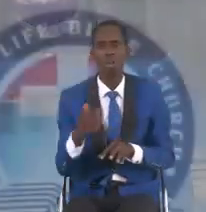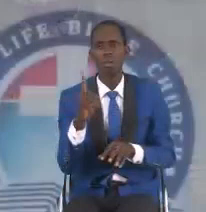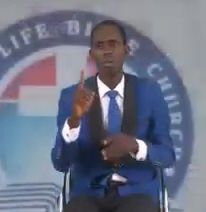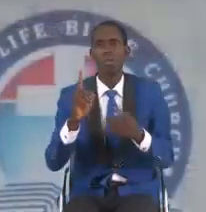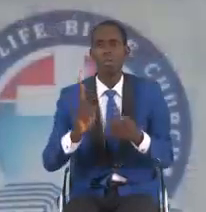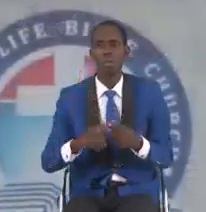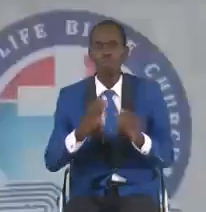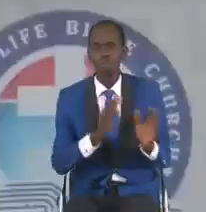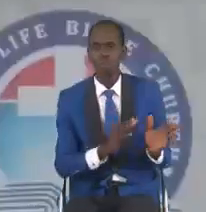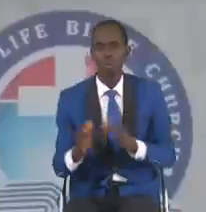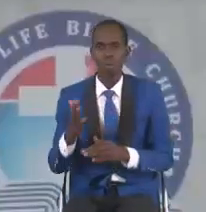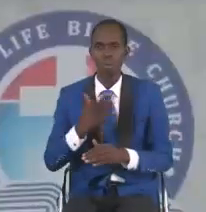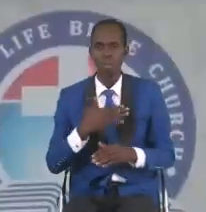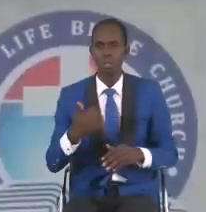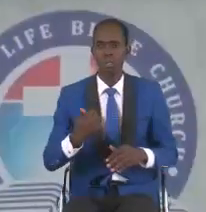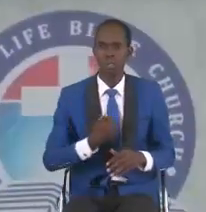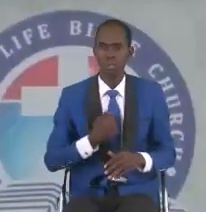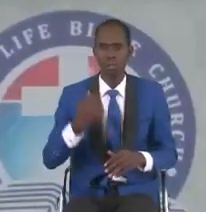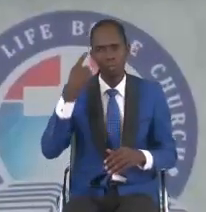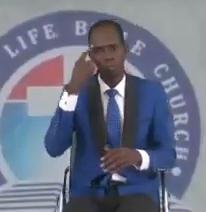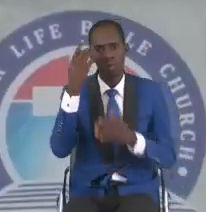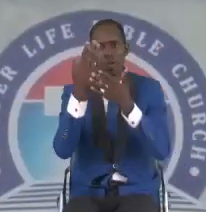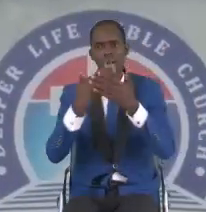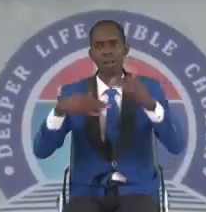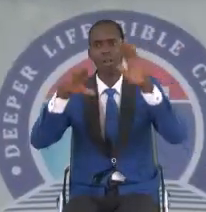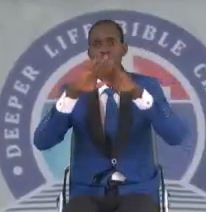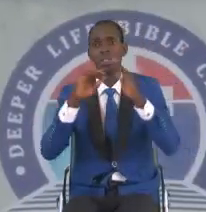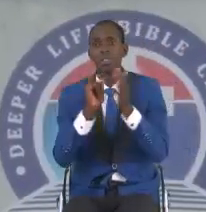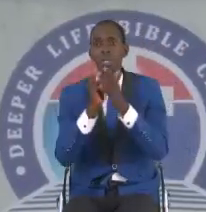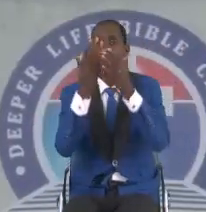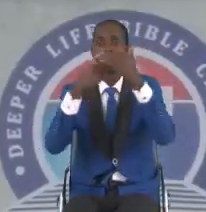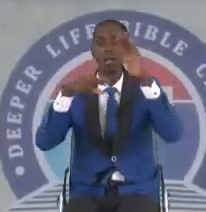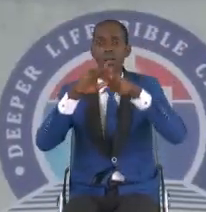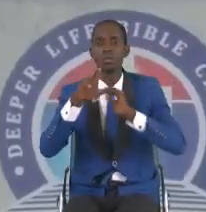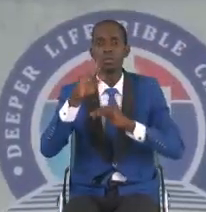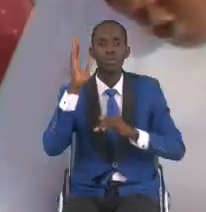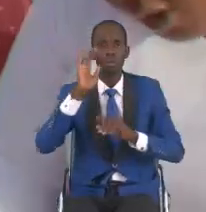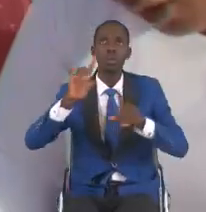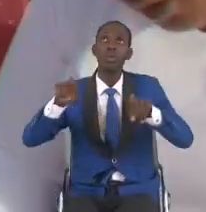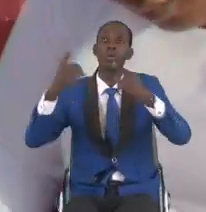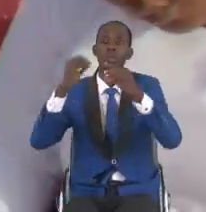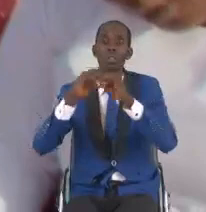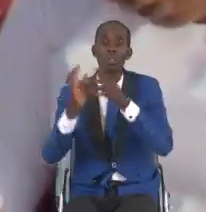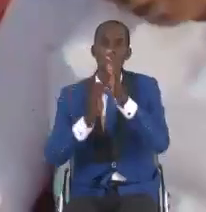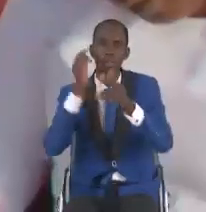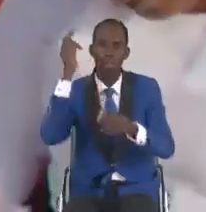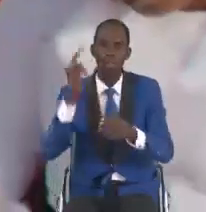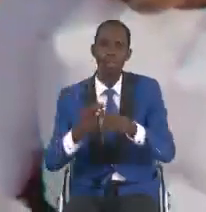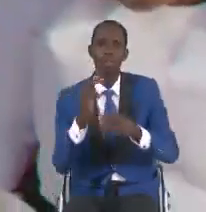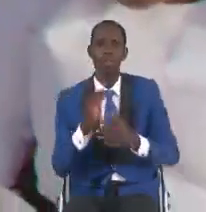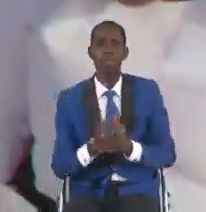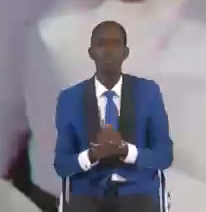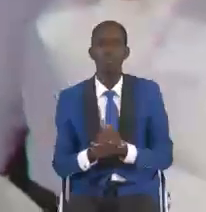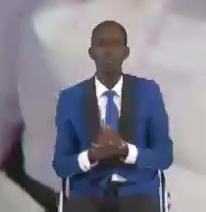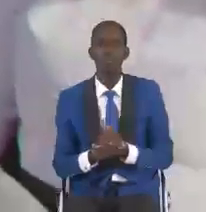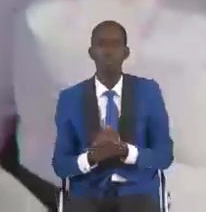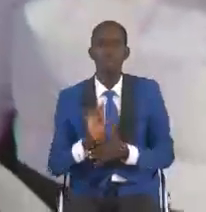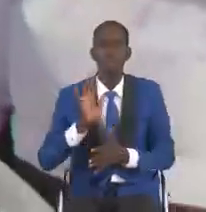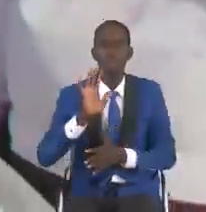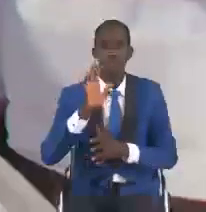prepare myself for heaven. That heaven, you will go in Jesus' name. Your